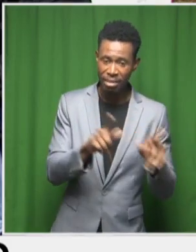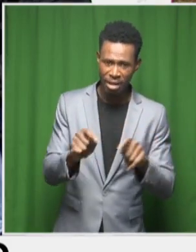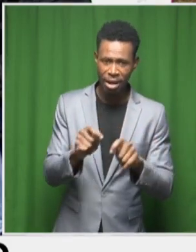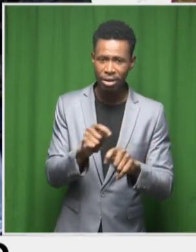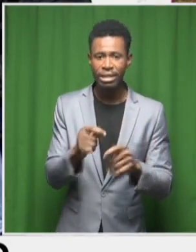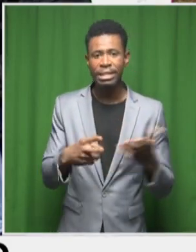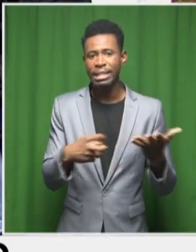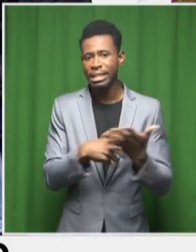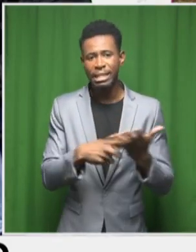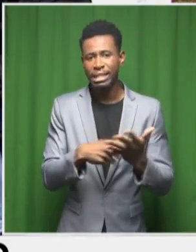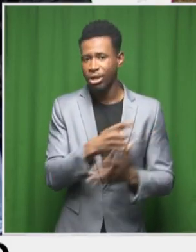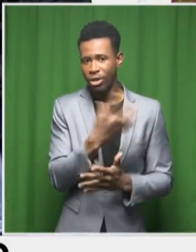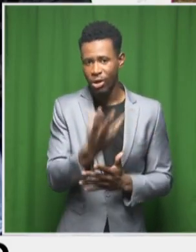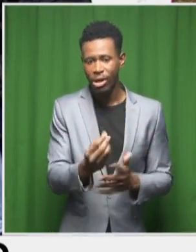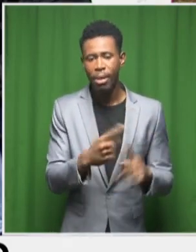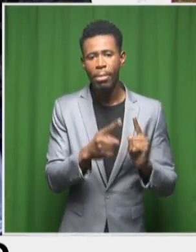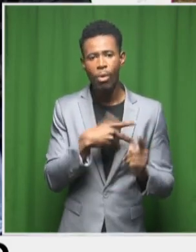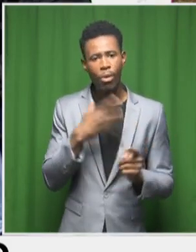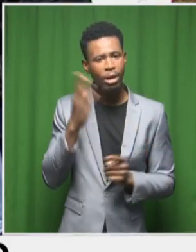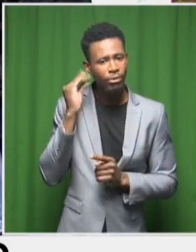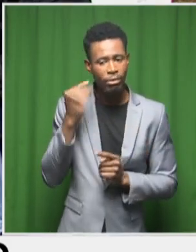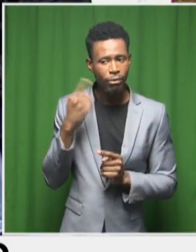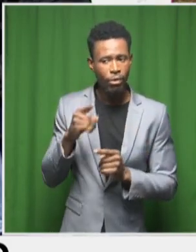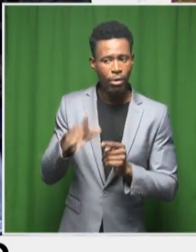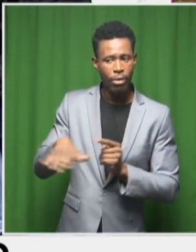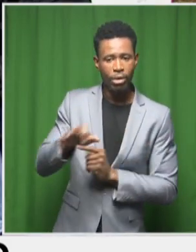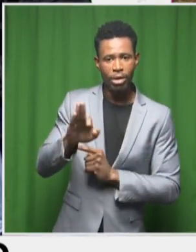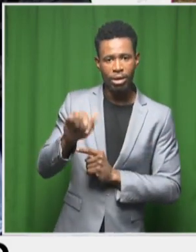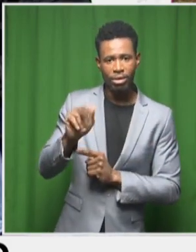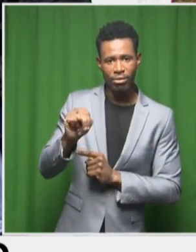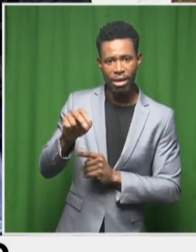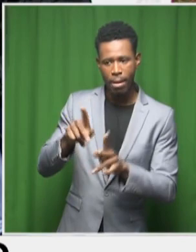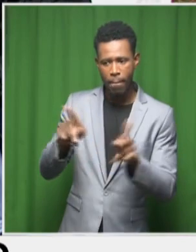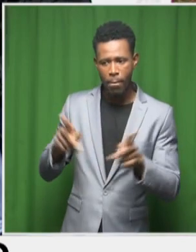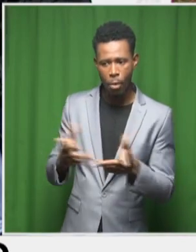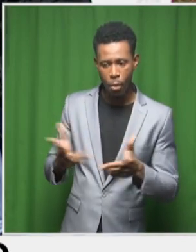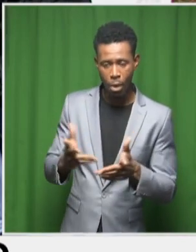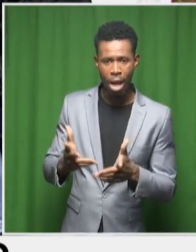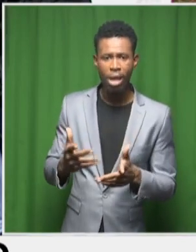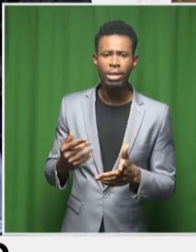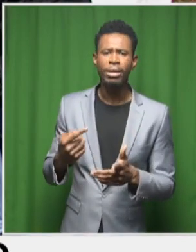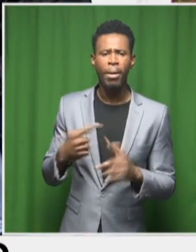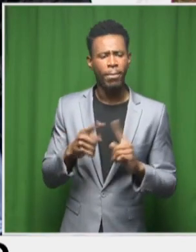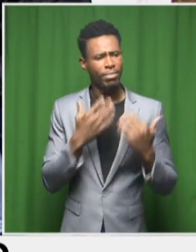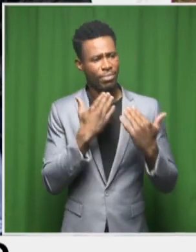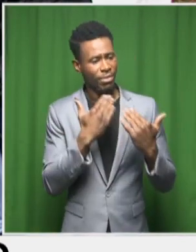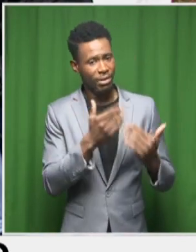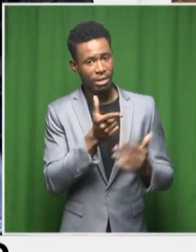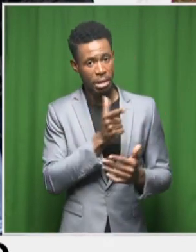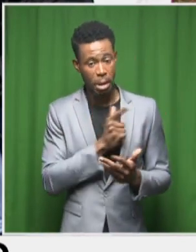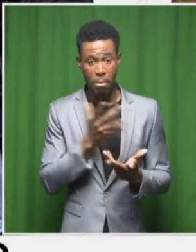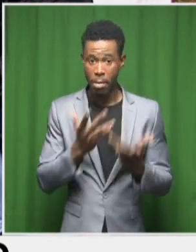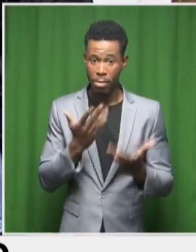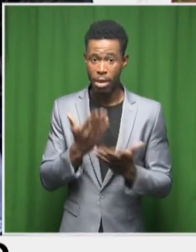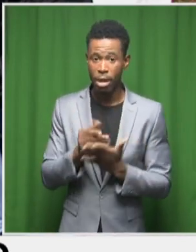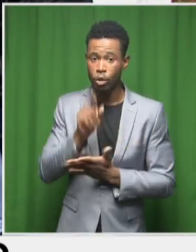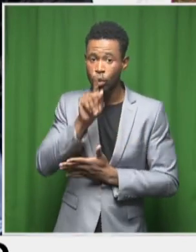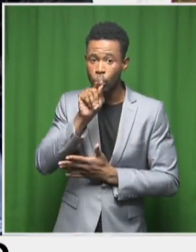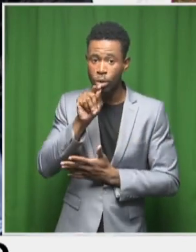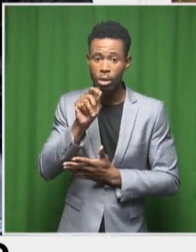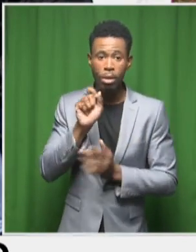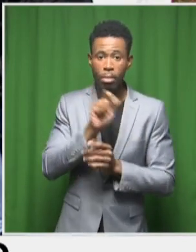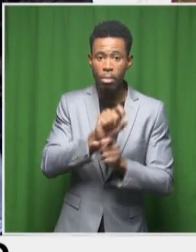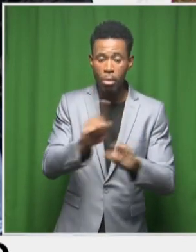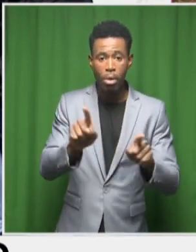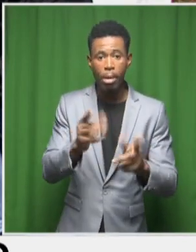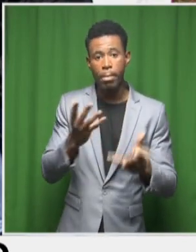have the details for the fan parks. So thanks so much for letting us know about that. But maybe we can tweet, put it out there on